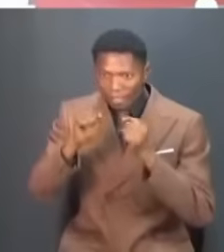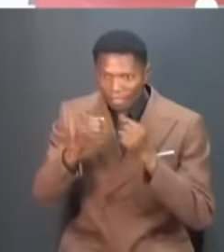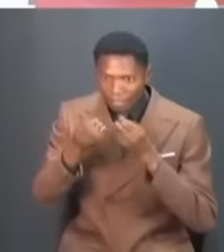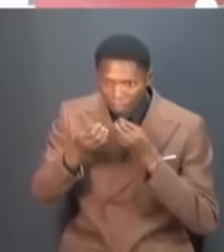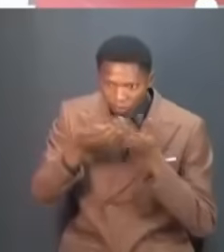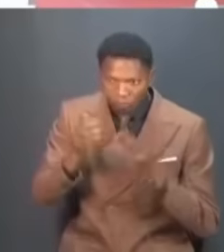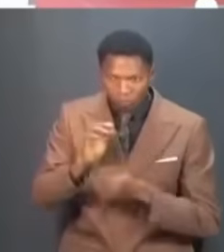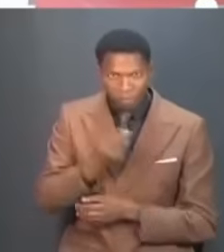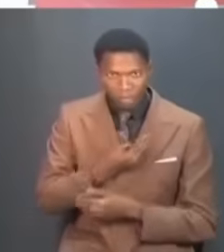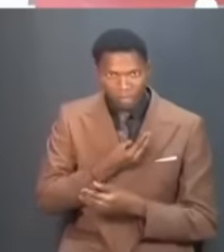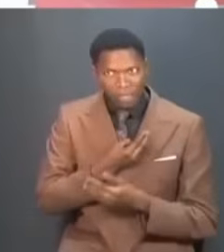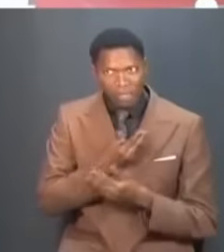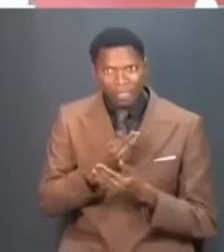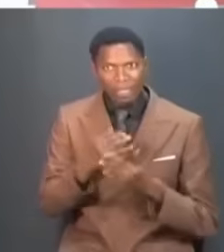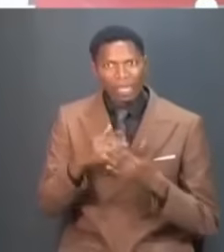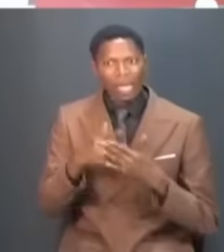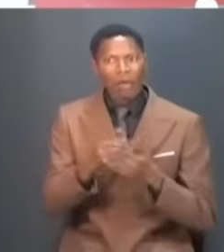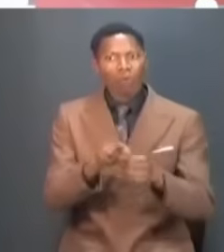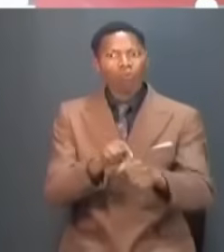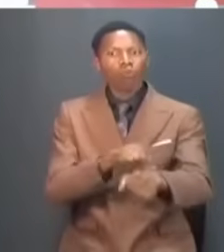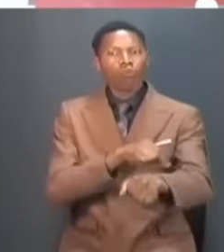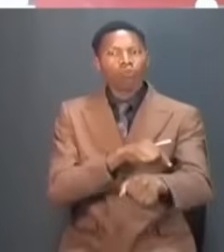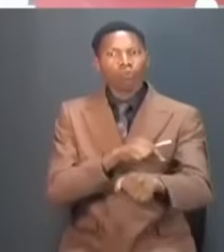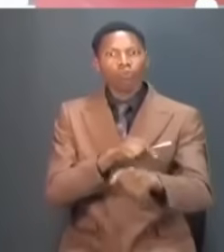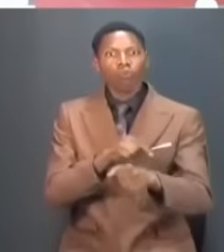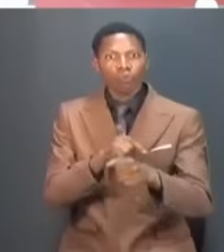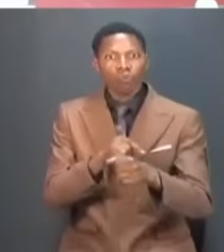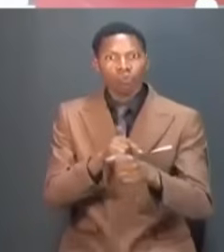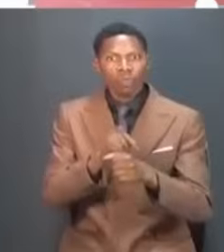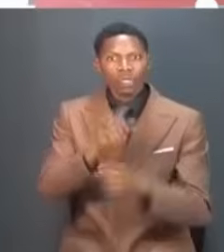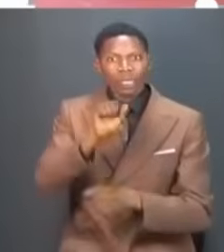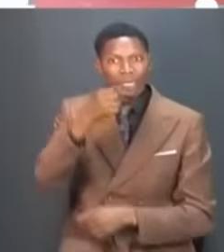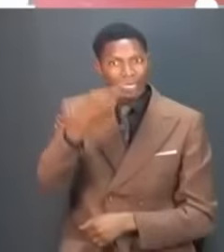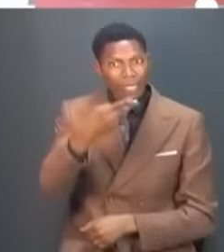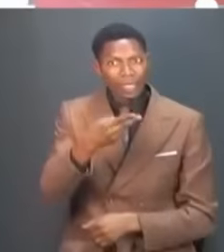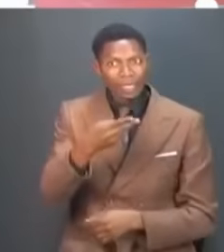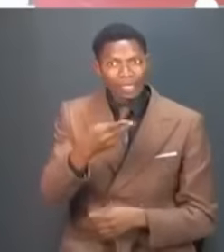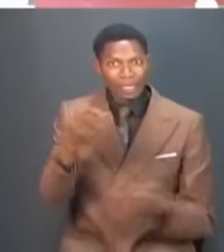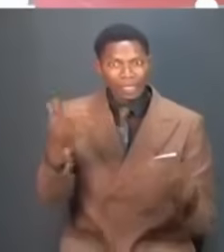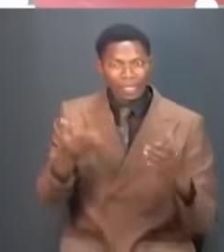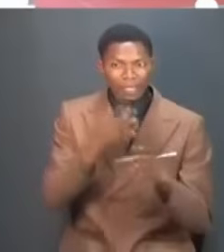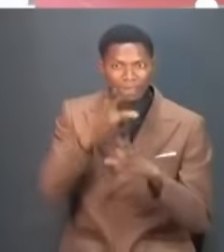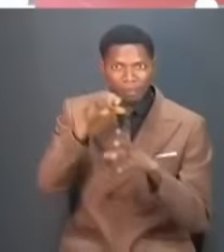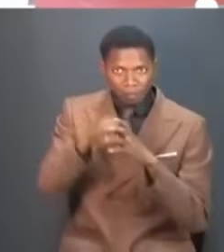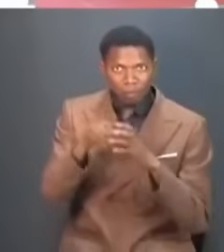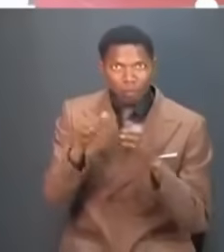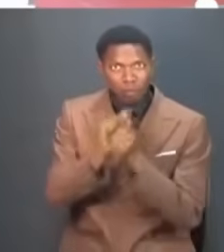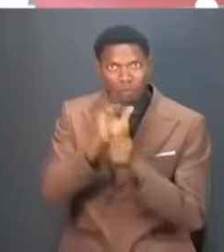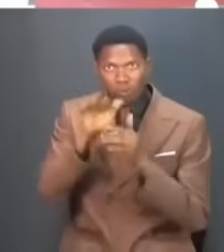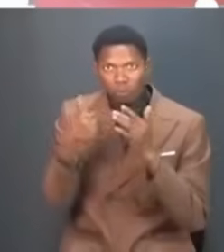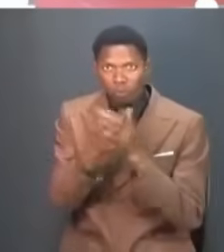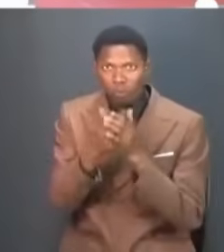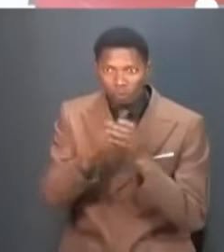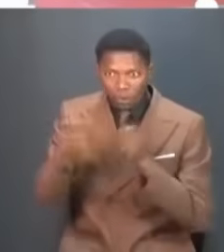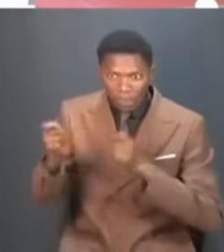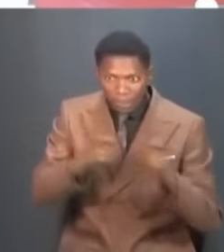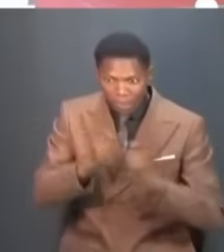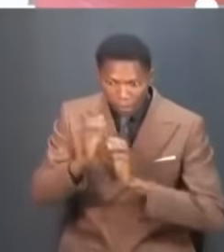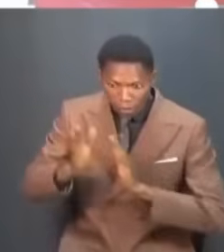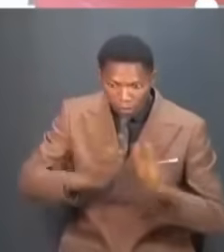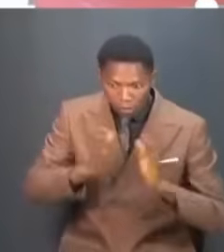to which his stakeholders within this area are being engaged with regards to the measures he's mentioning. Thank you, Mr.